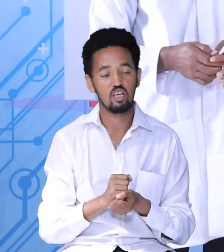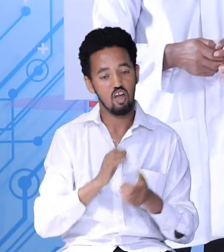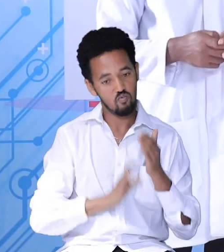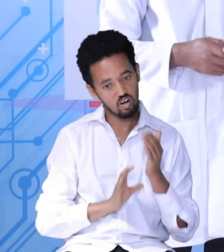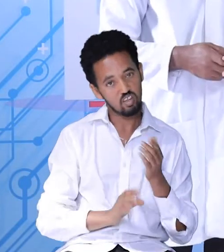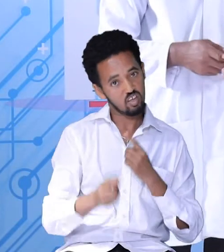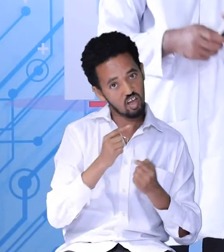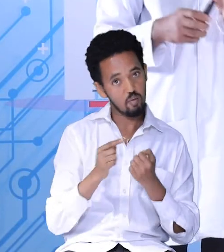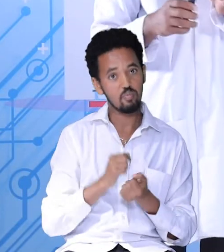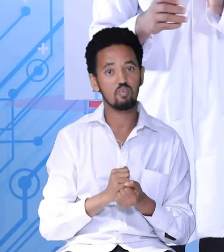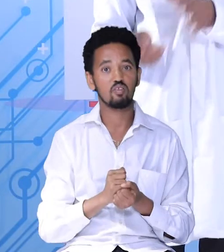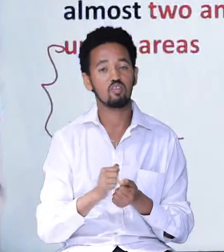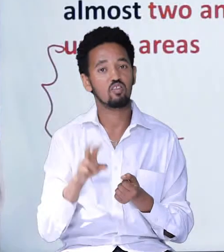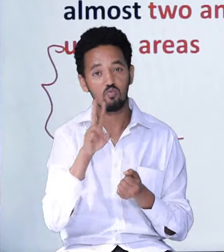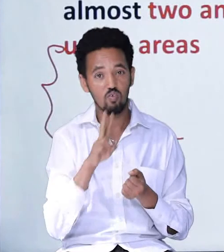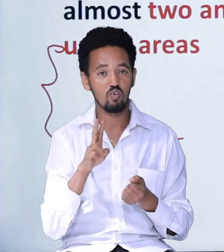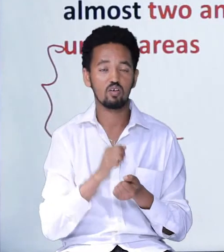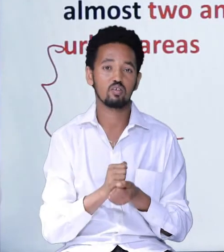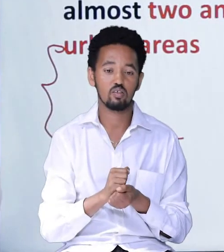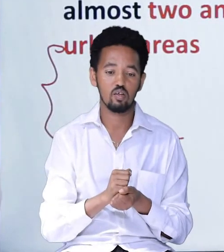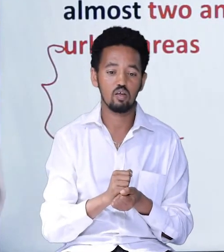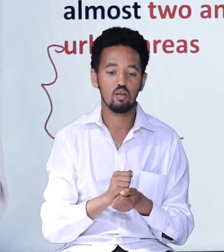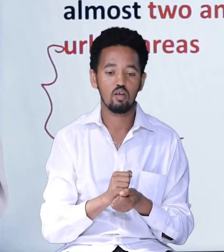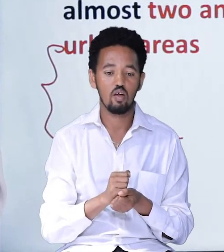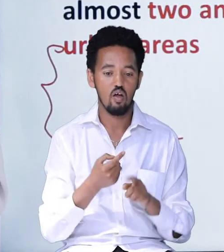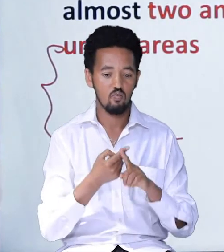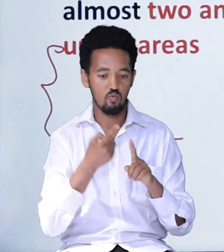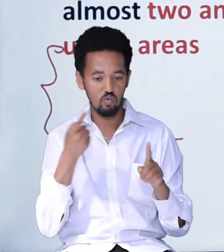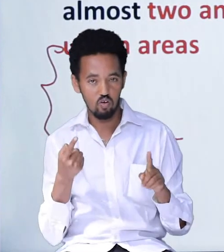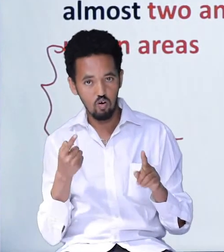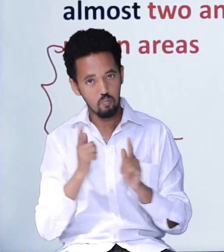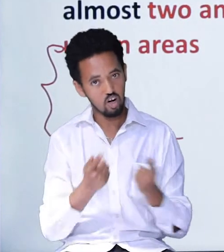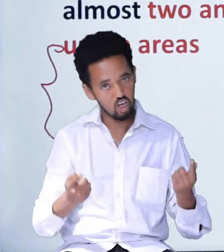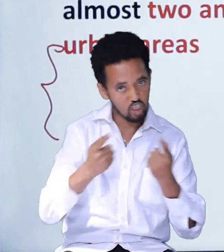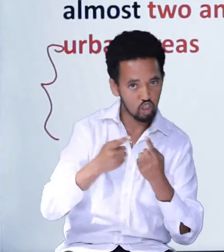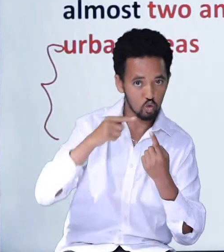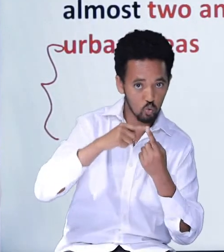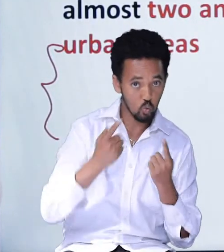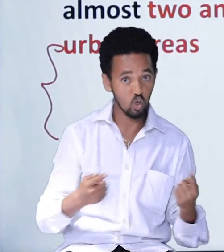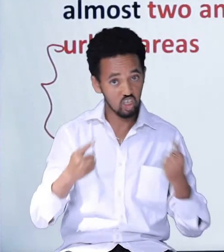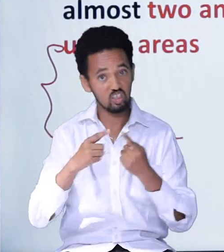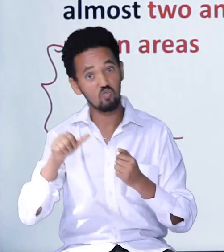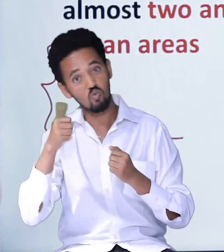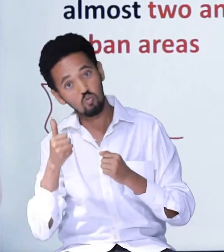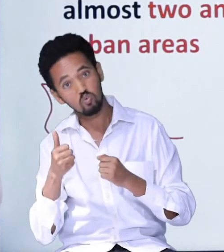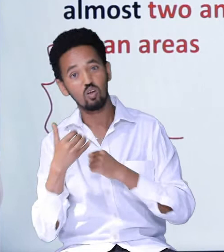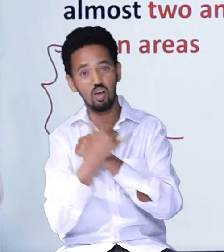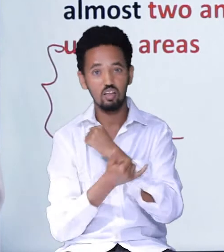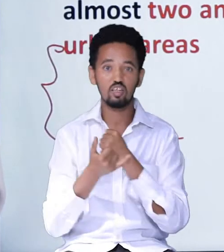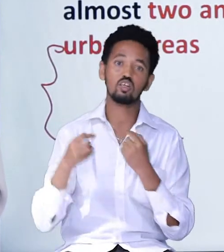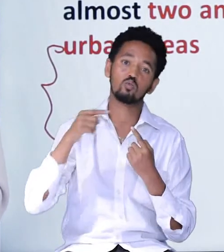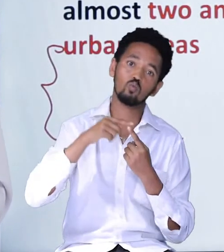Fertility can be varied from urban to rural, from region to region, and from country to country in the